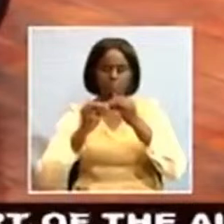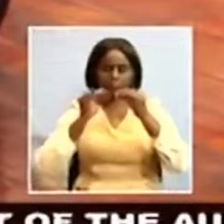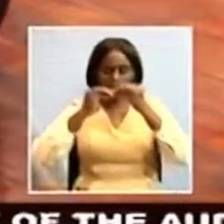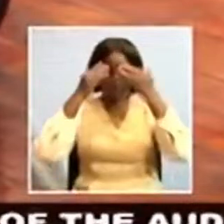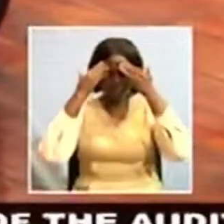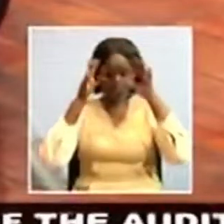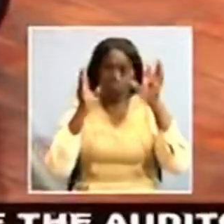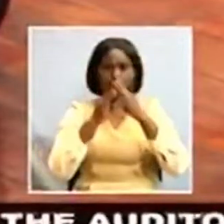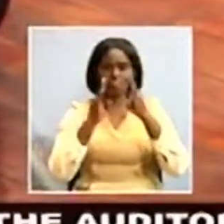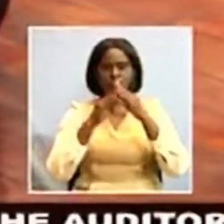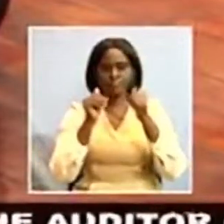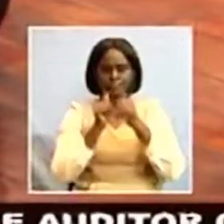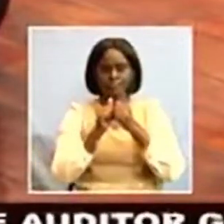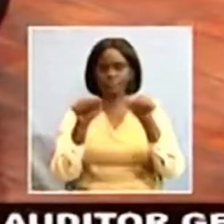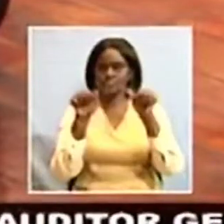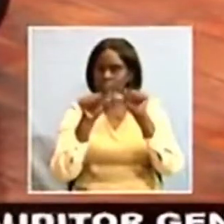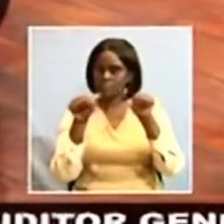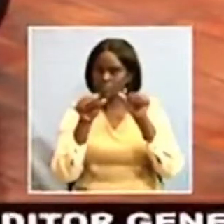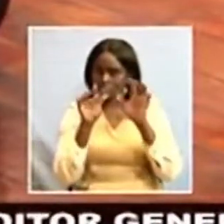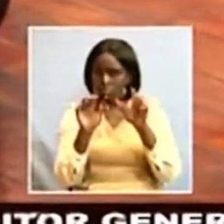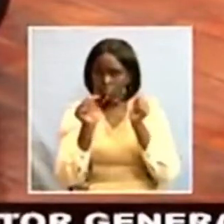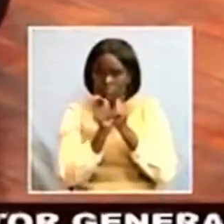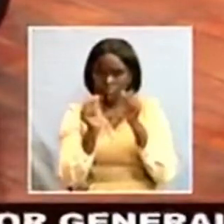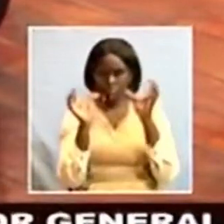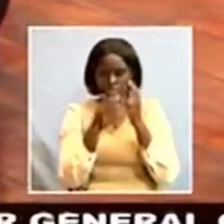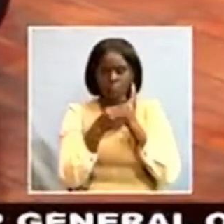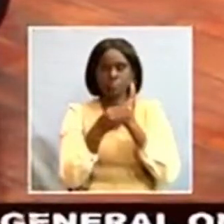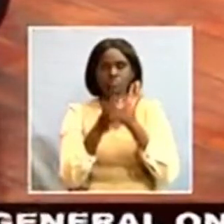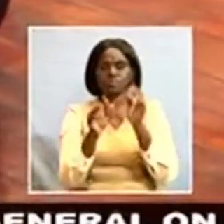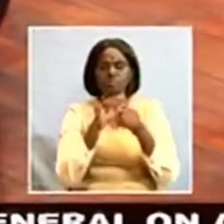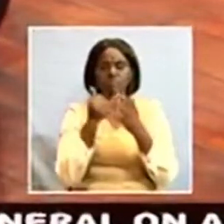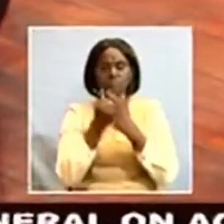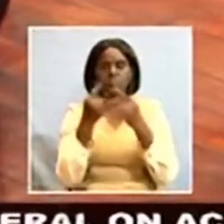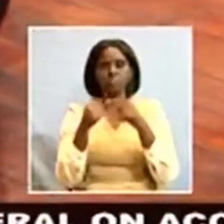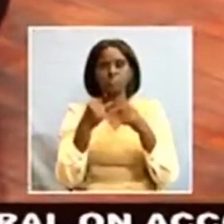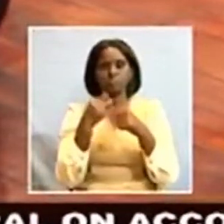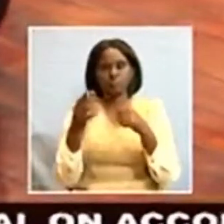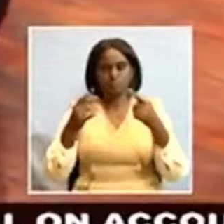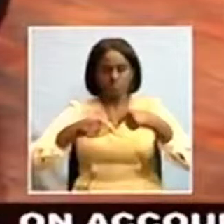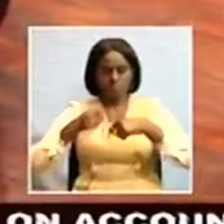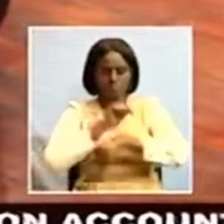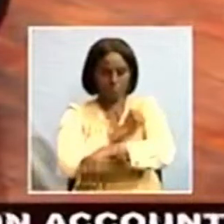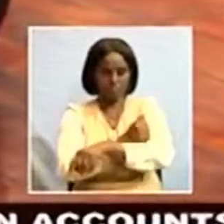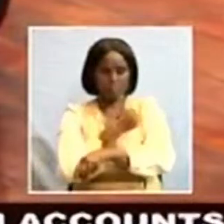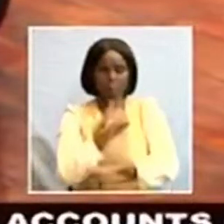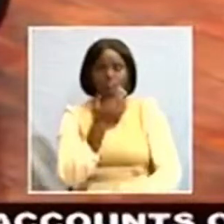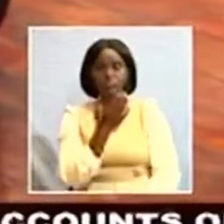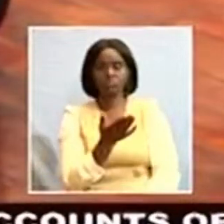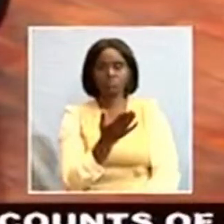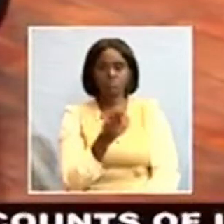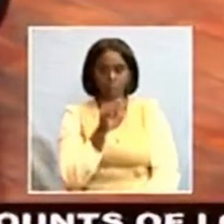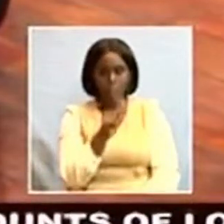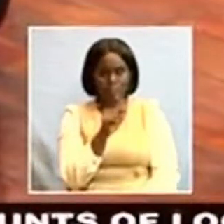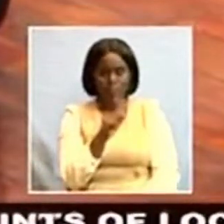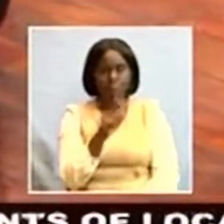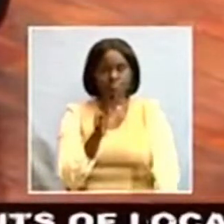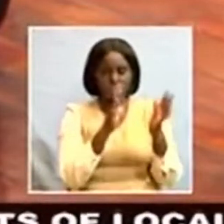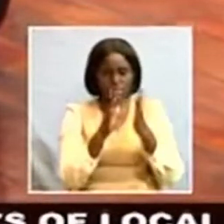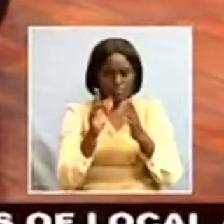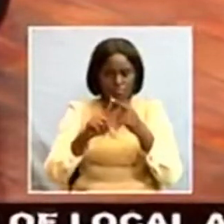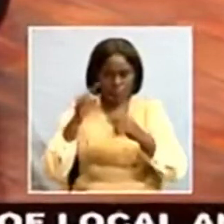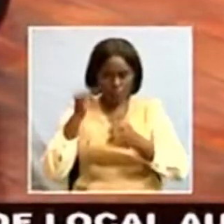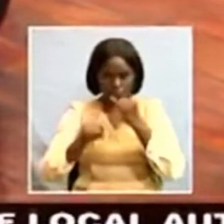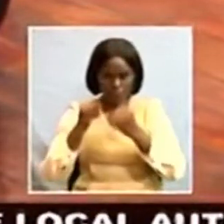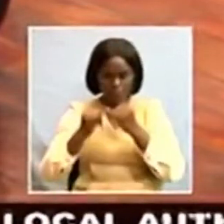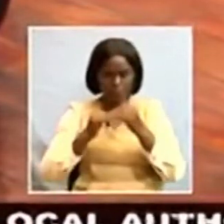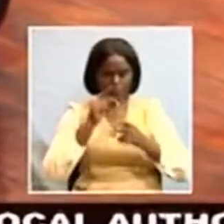meetings with valuation surveyor and community leaders were held. The local authority earmarks to conclude the